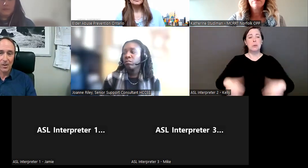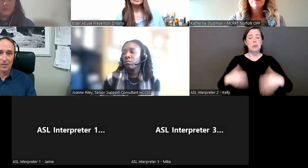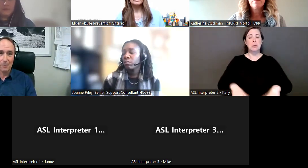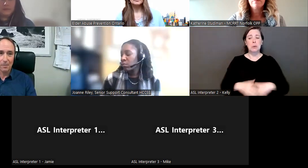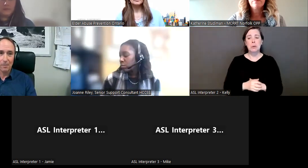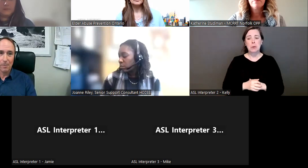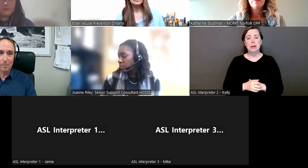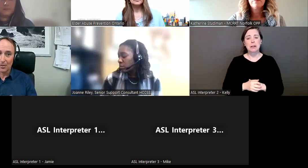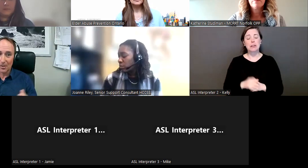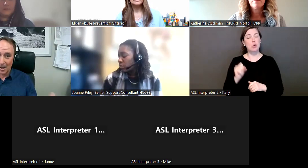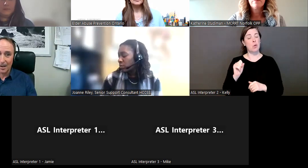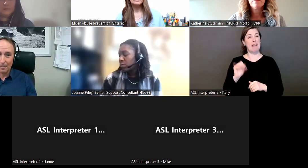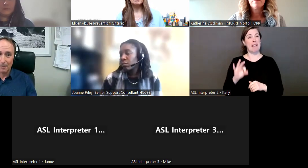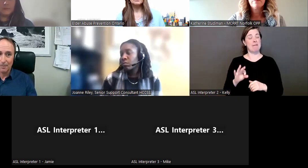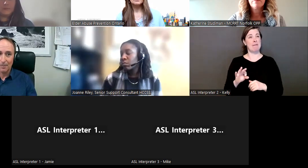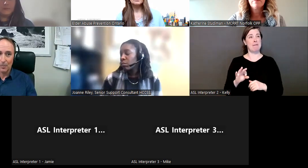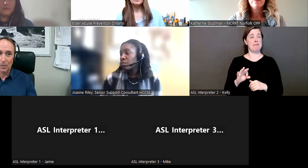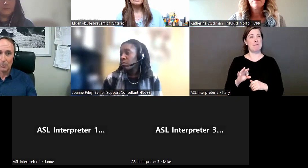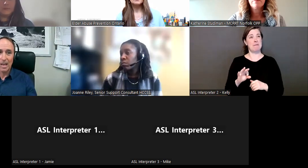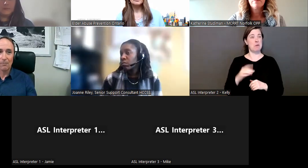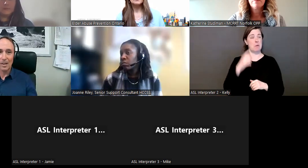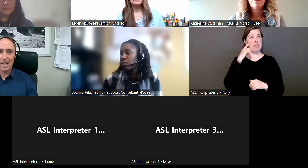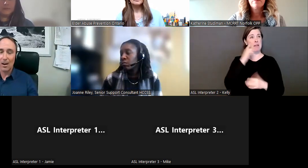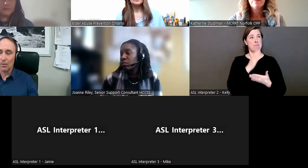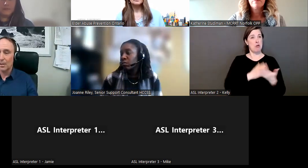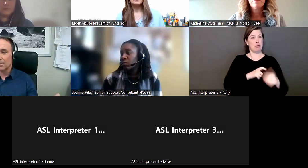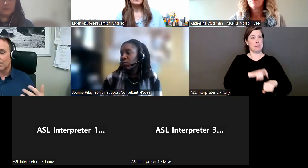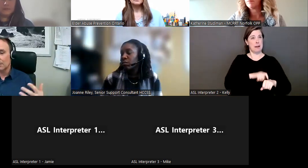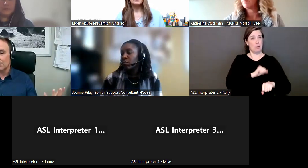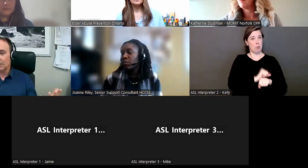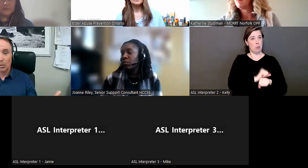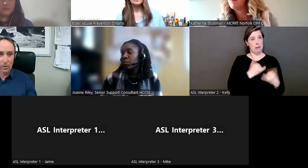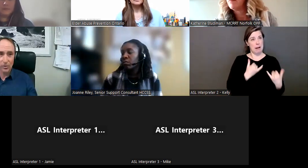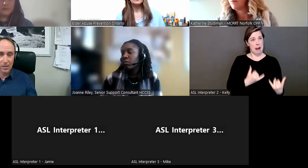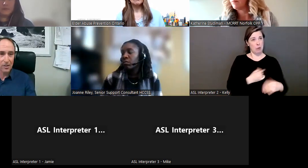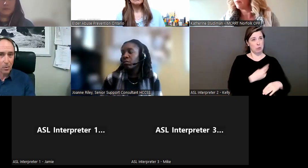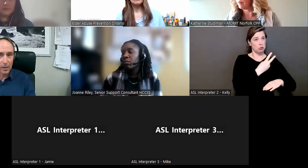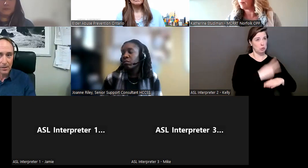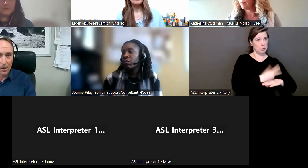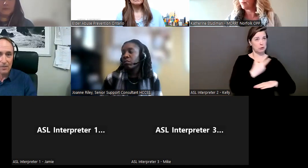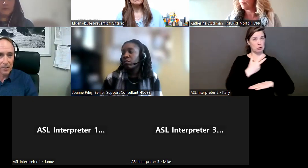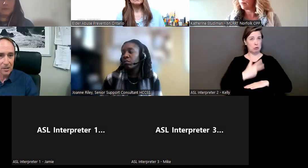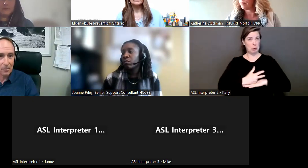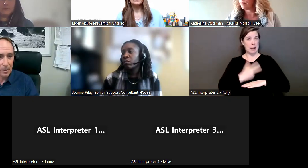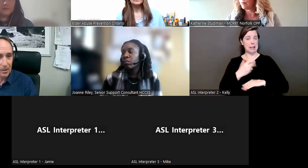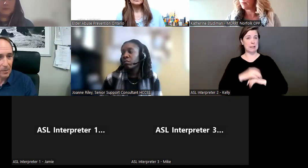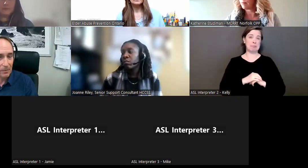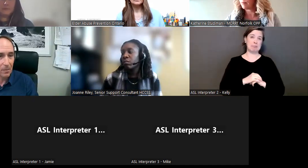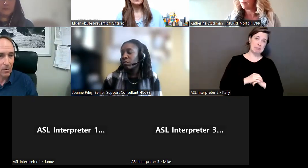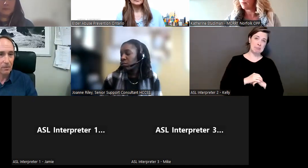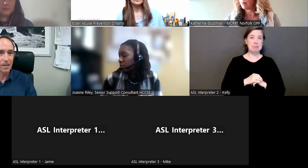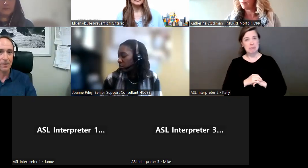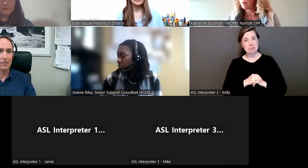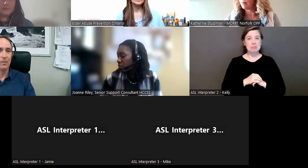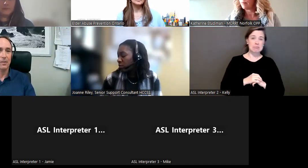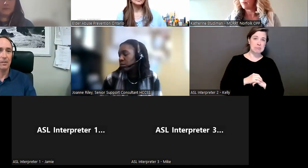based on part-time work that we have right now, workers at this point, obviously we could be far